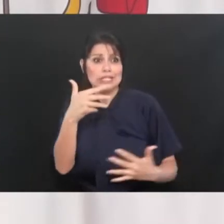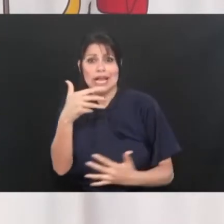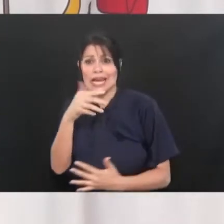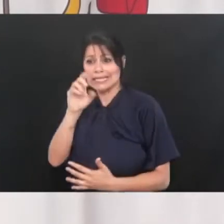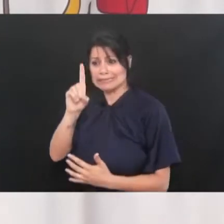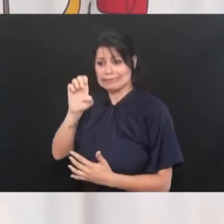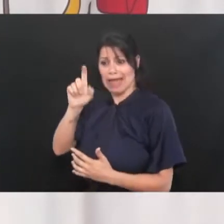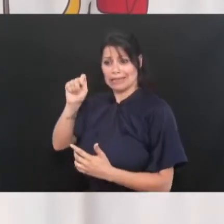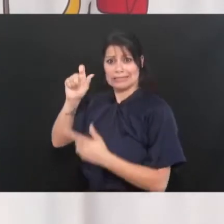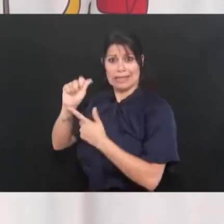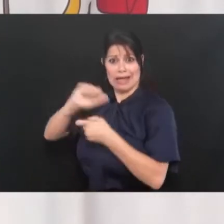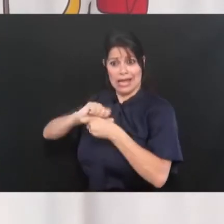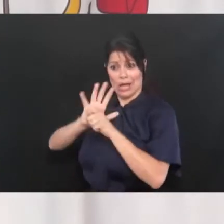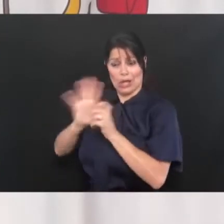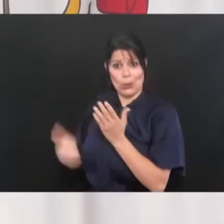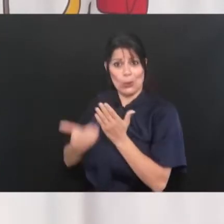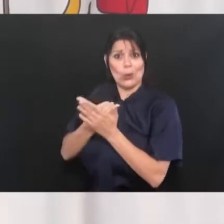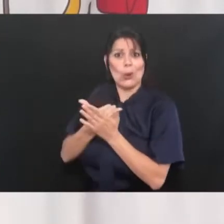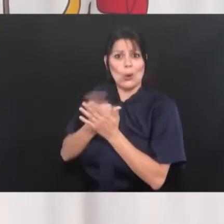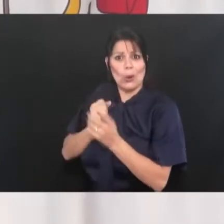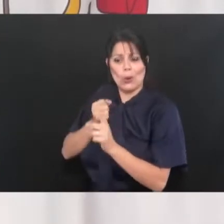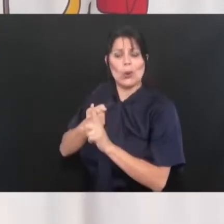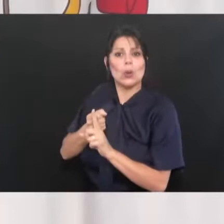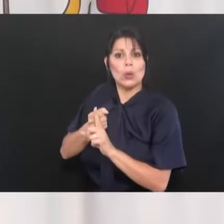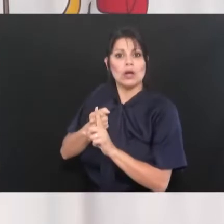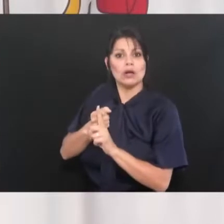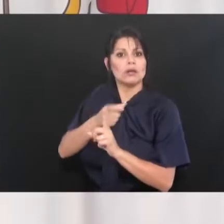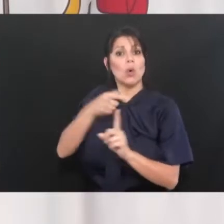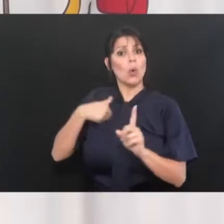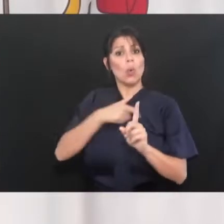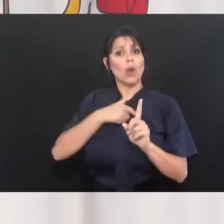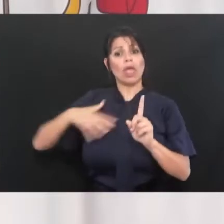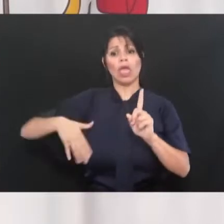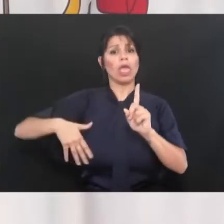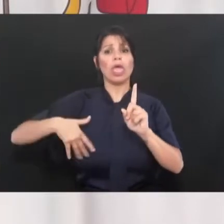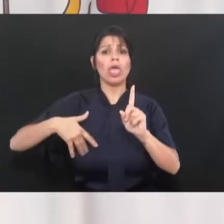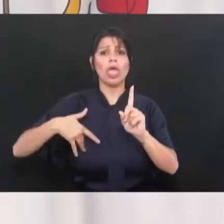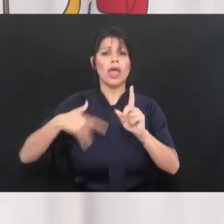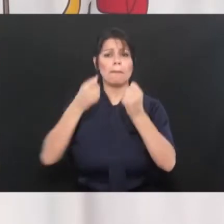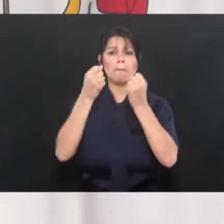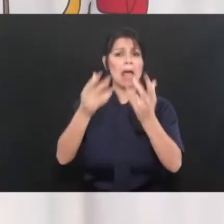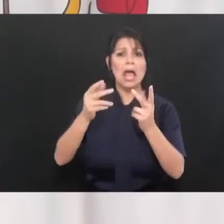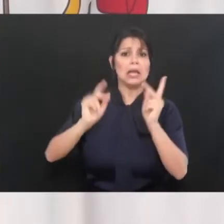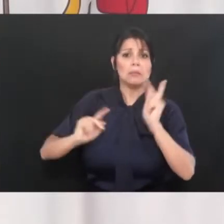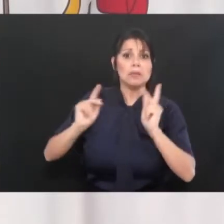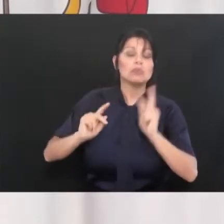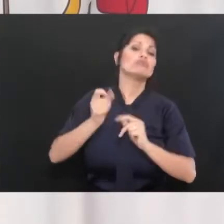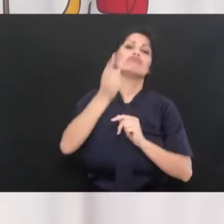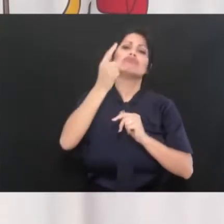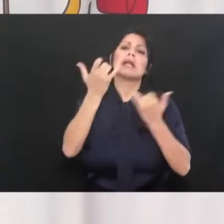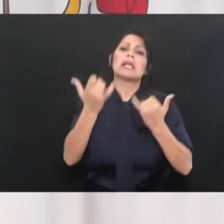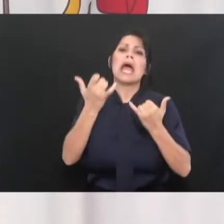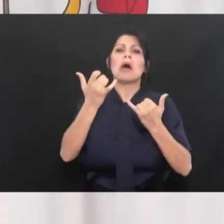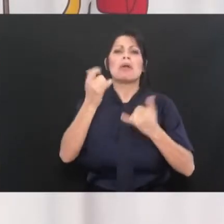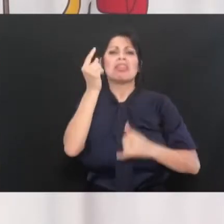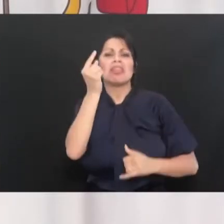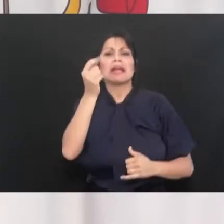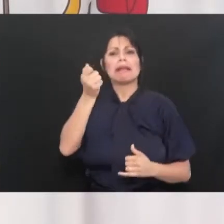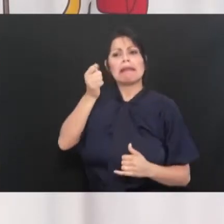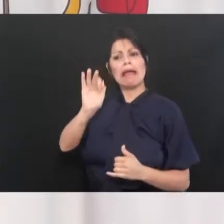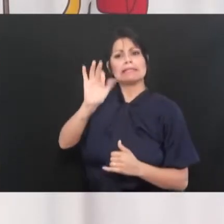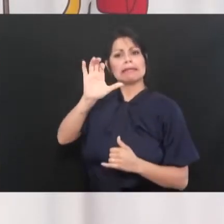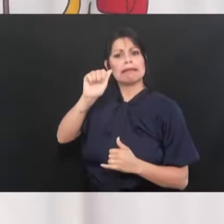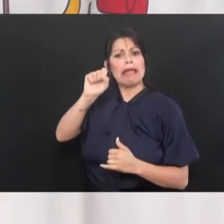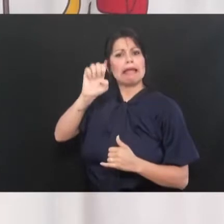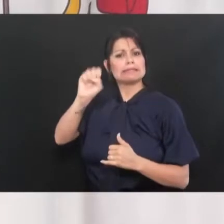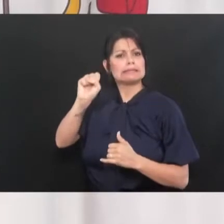We still are not moving much on the Delta variant. We're up to 19 cases now. I think the last time we were here,